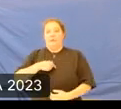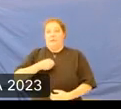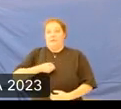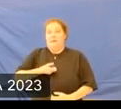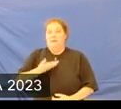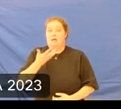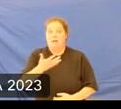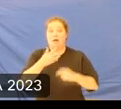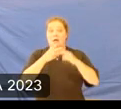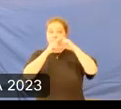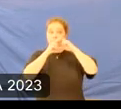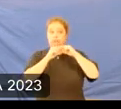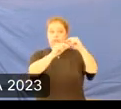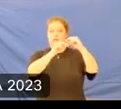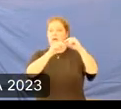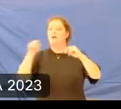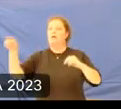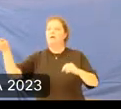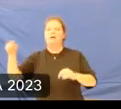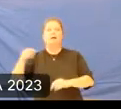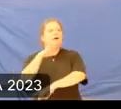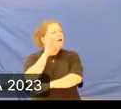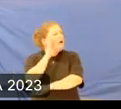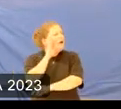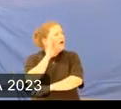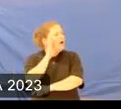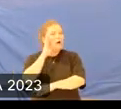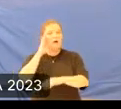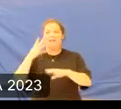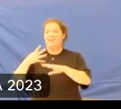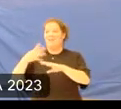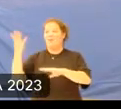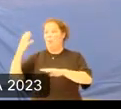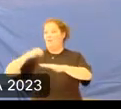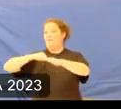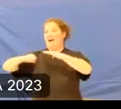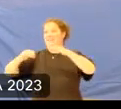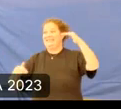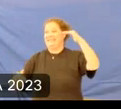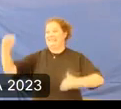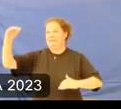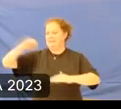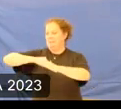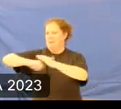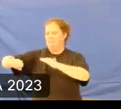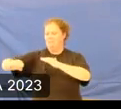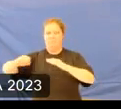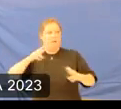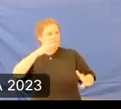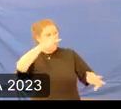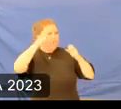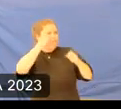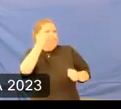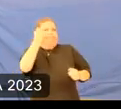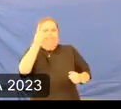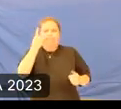3 times and at a stretch 4 times faster than production. You can show this easily by just speeding up a tape. Up to 3 times, you'll have